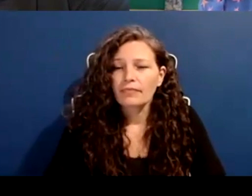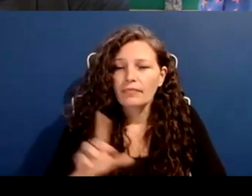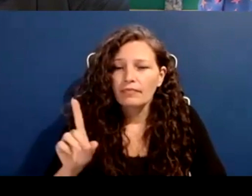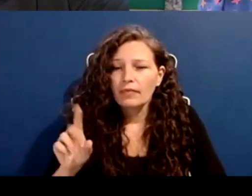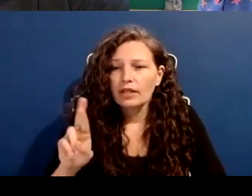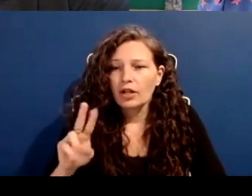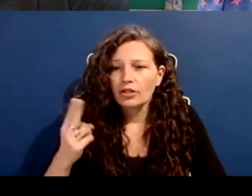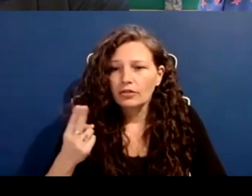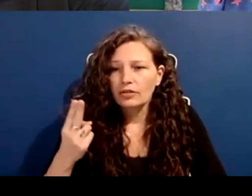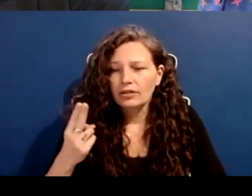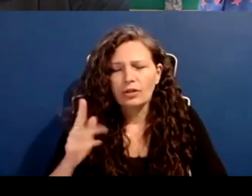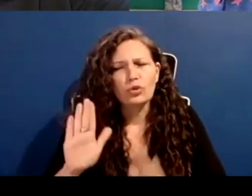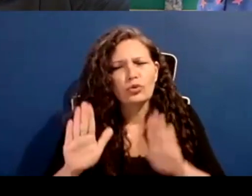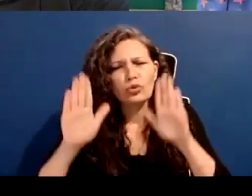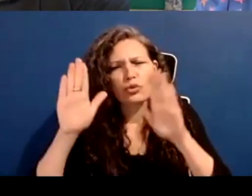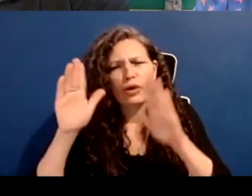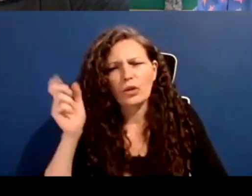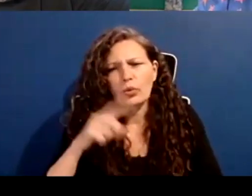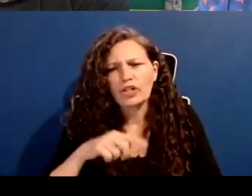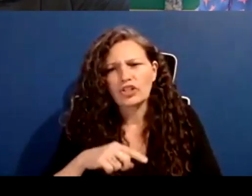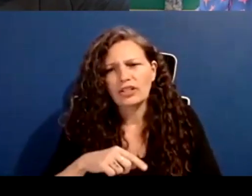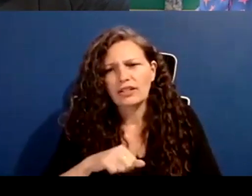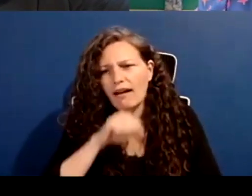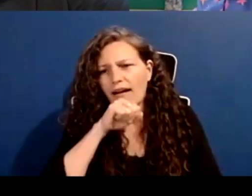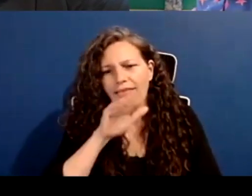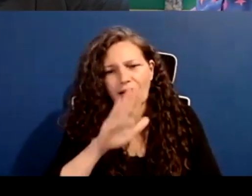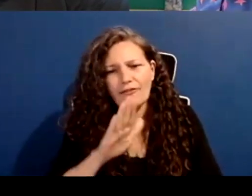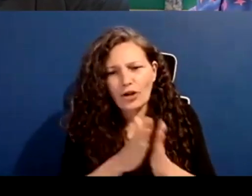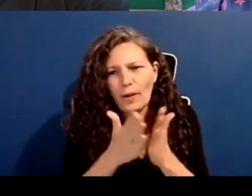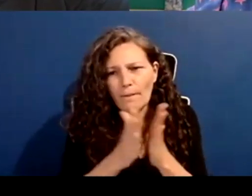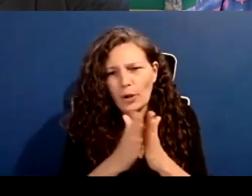By the way, but you already know this, I love your book too. So